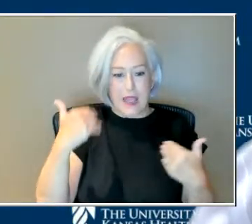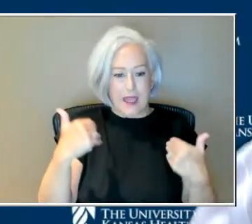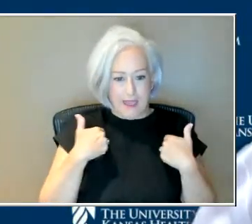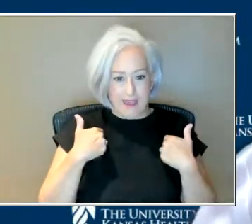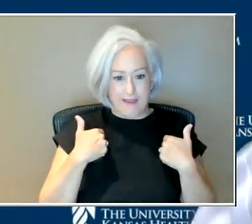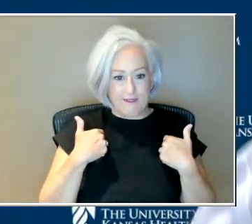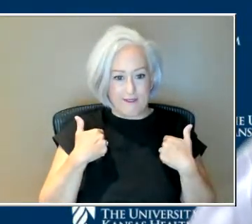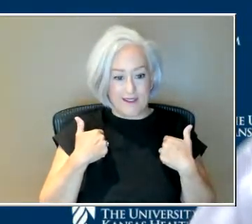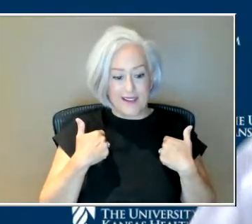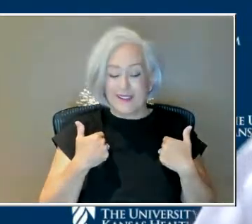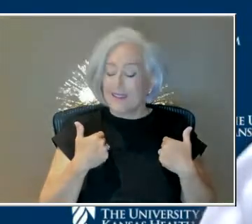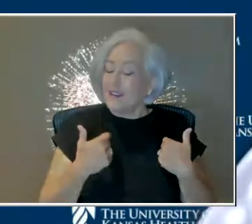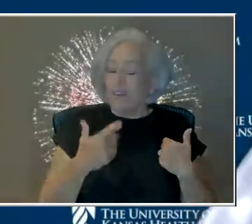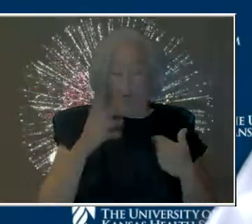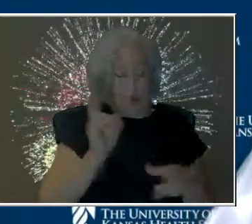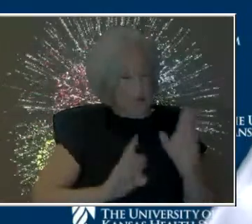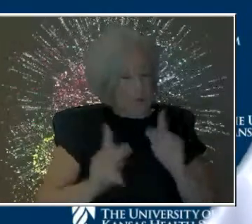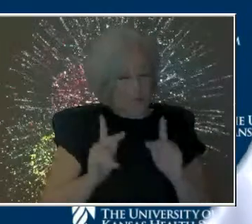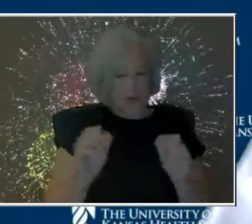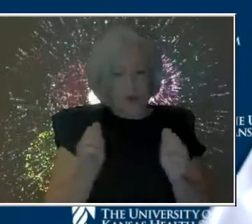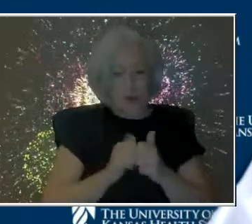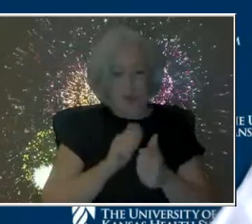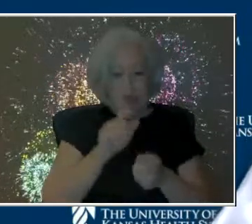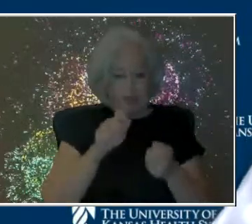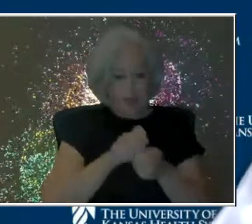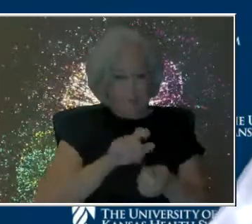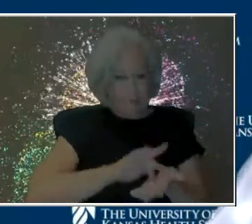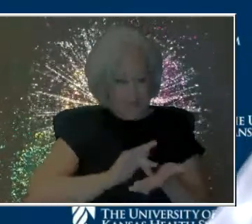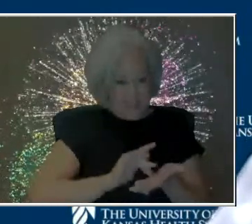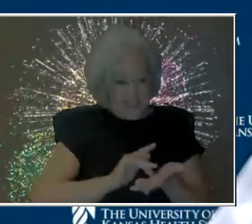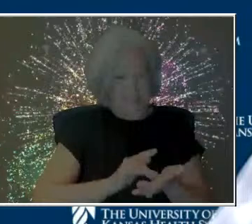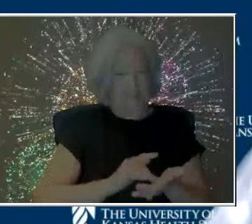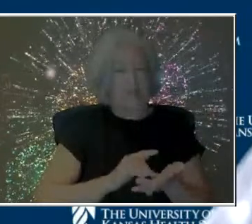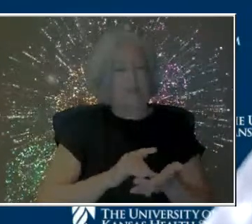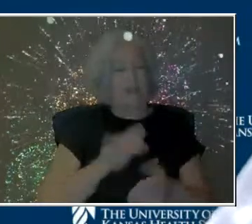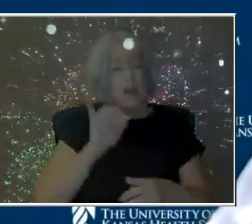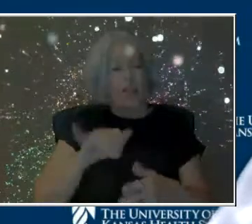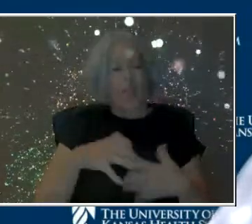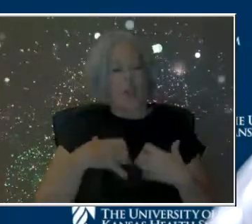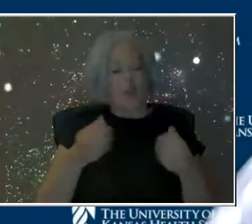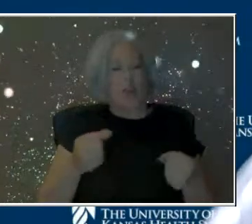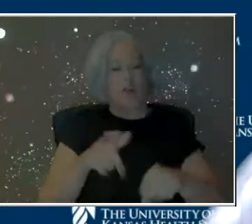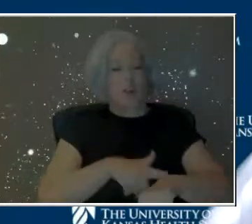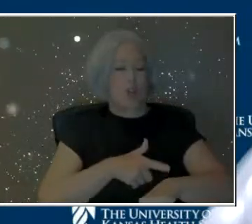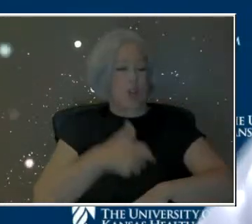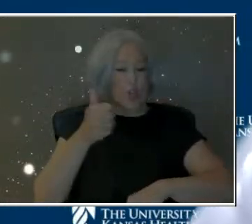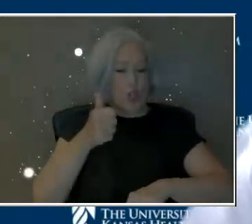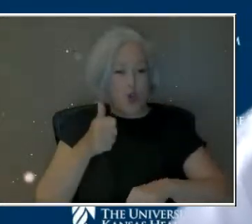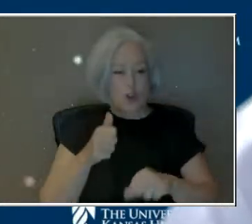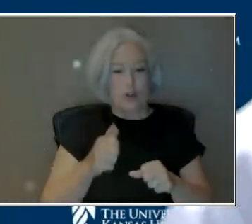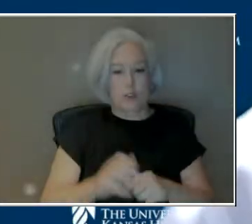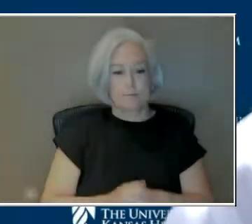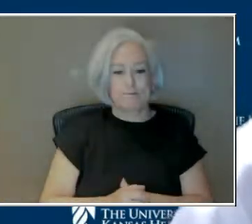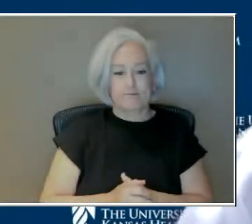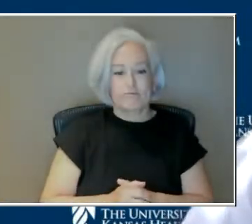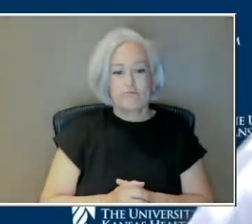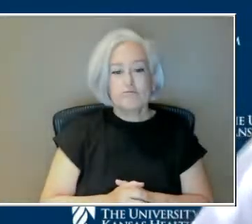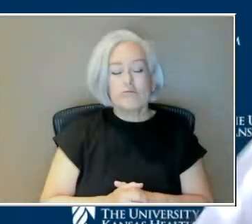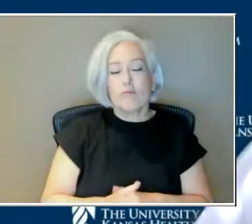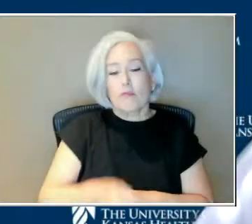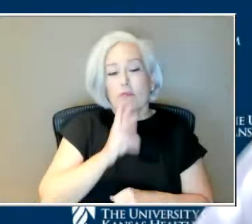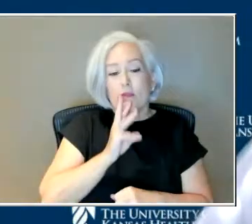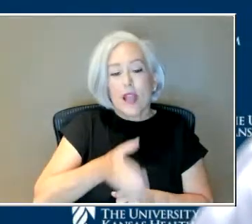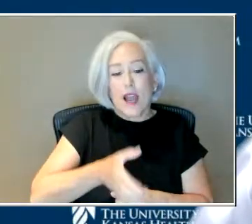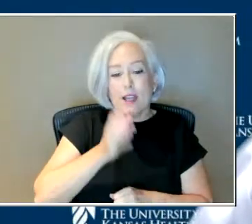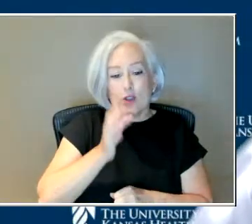that's delayed and more prolonged in people who have these conditions. We talk about hydration and the fact that hydration is not just water. I